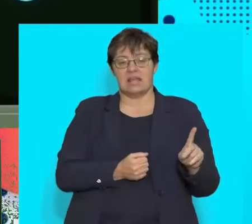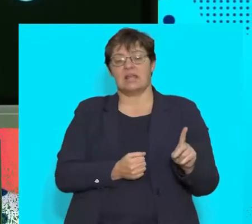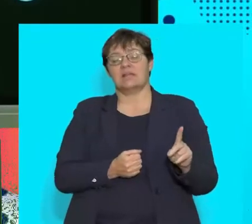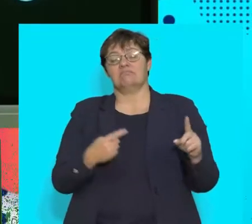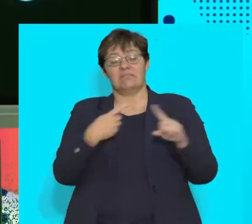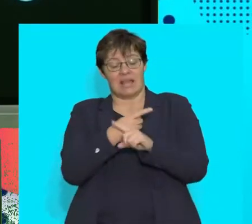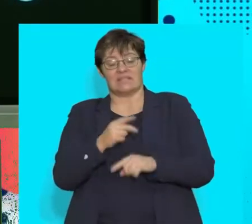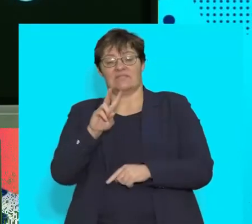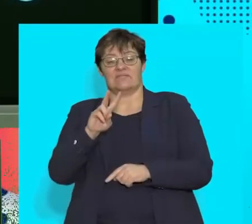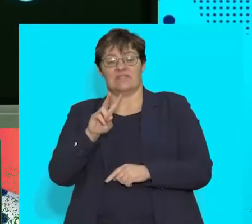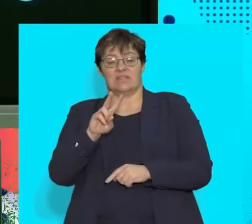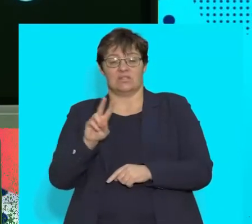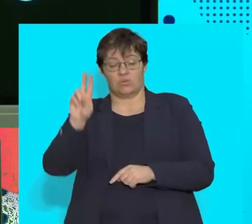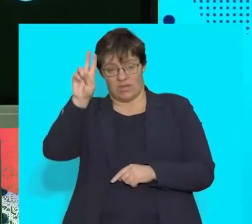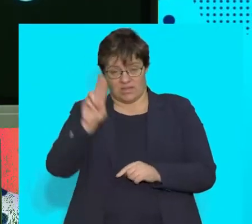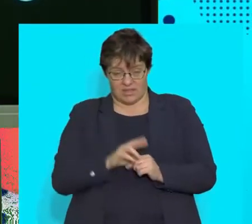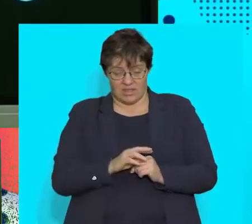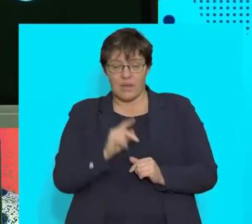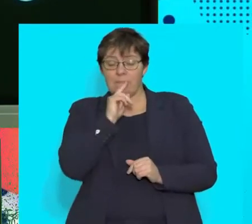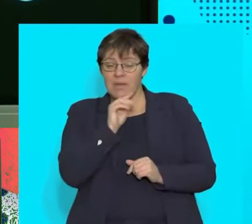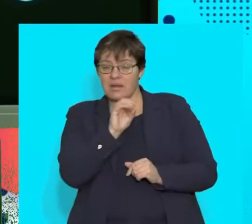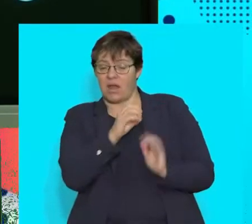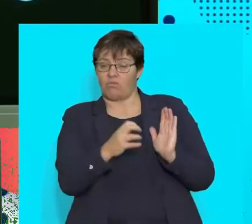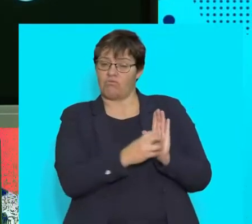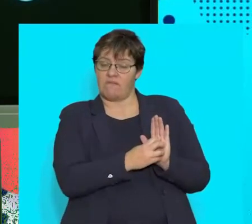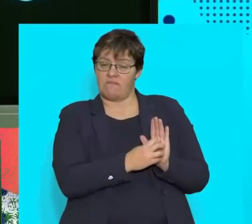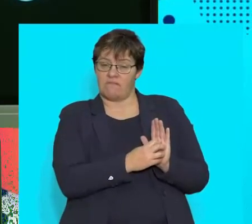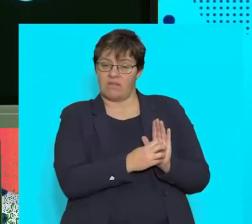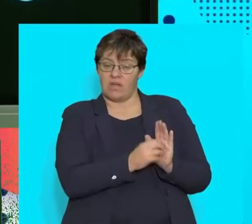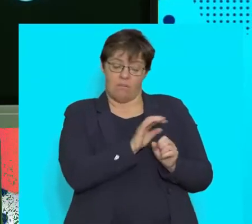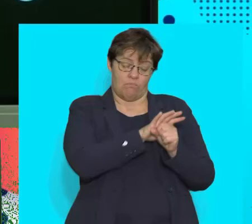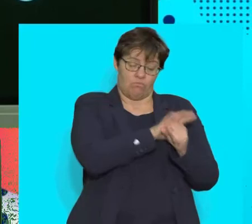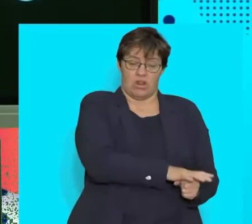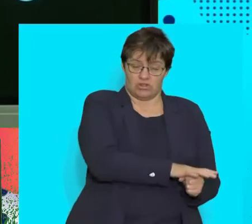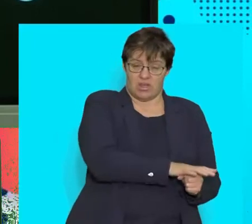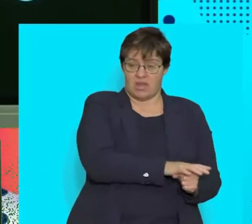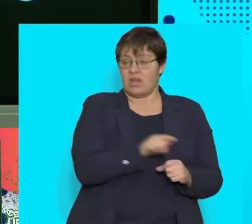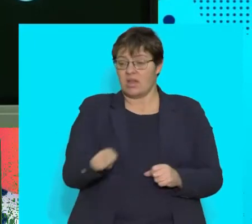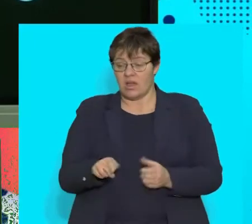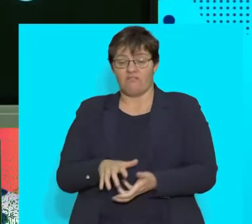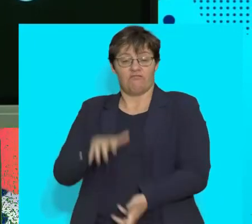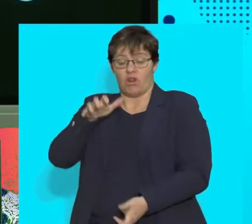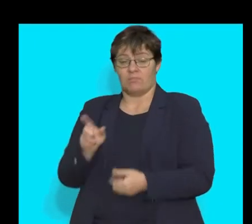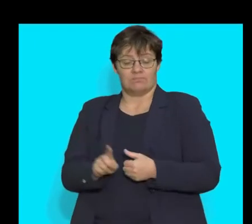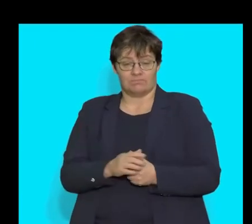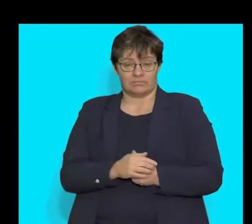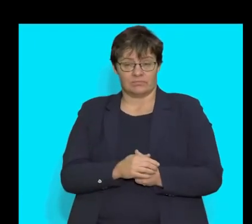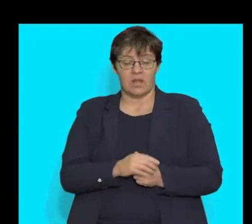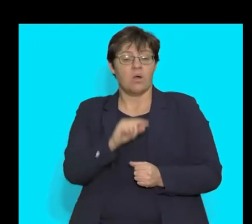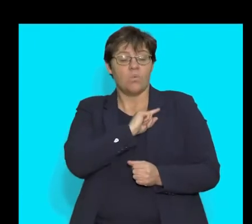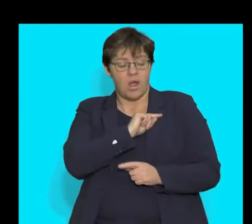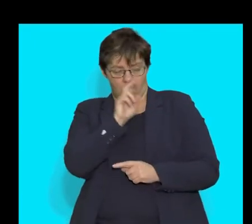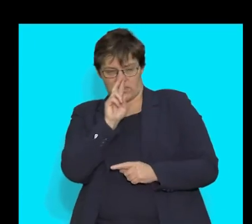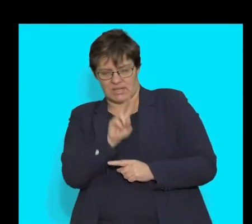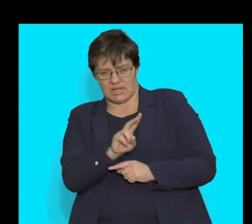squared. Here we're not going to just take the graph of pressure against volume, but because we